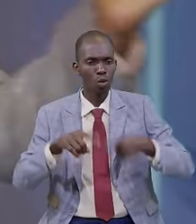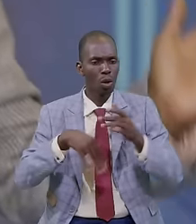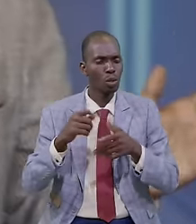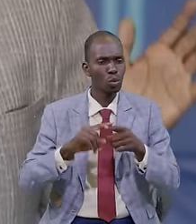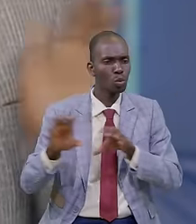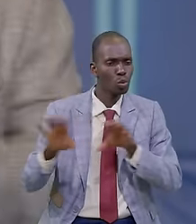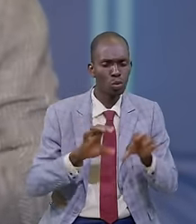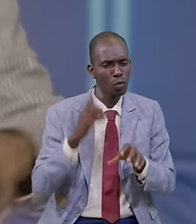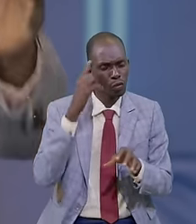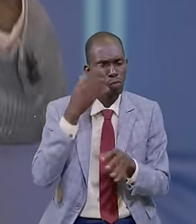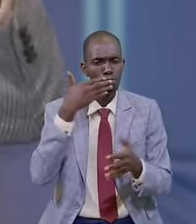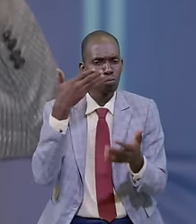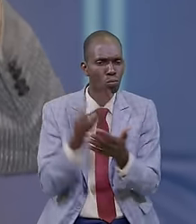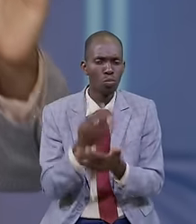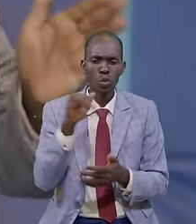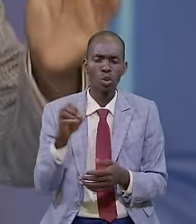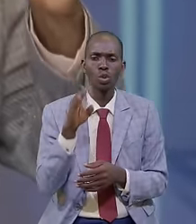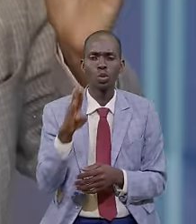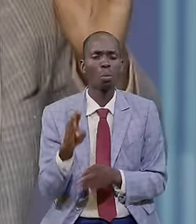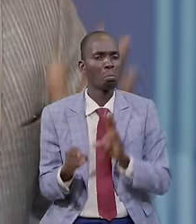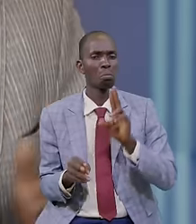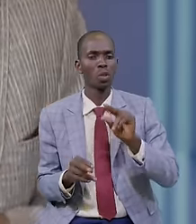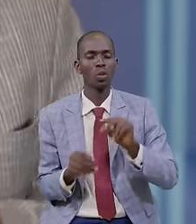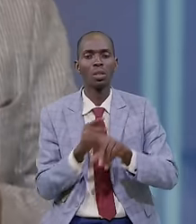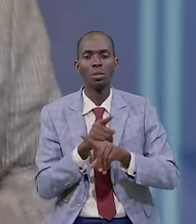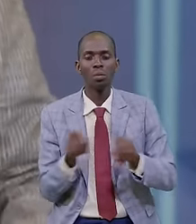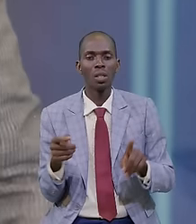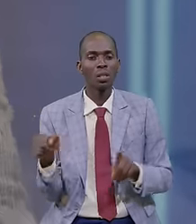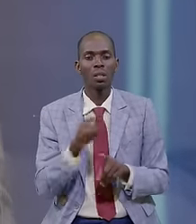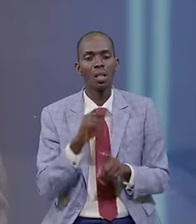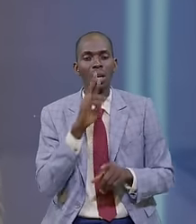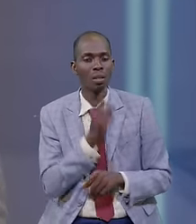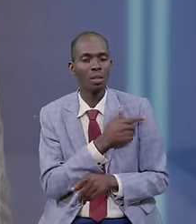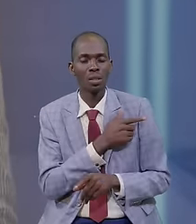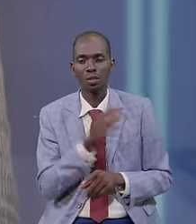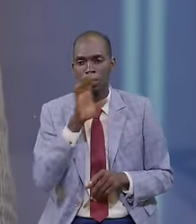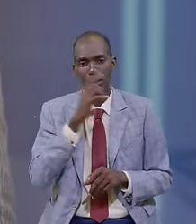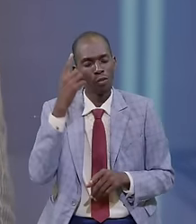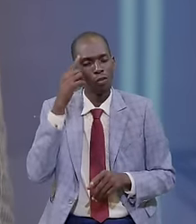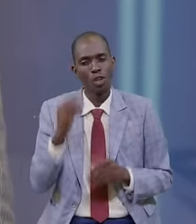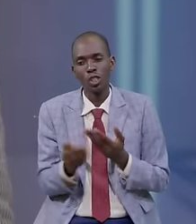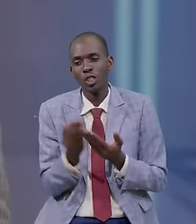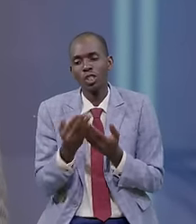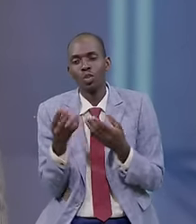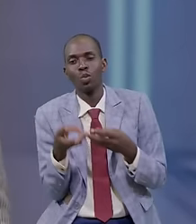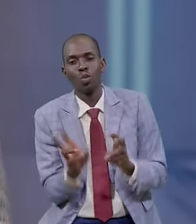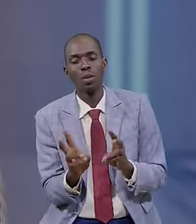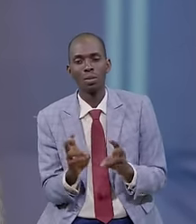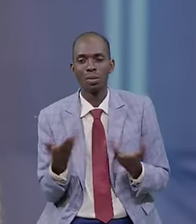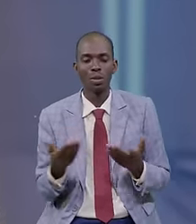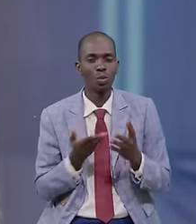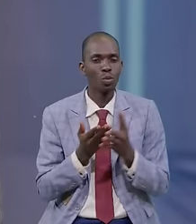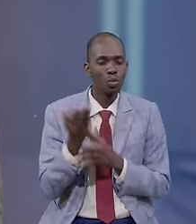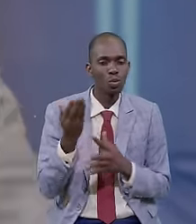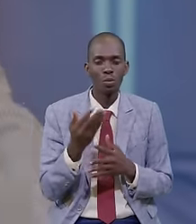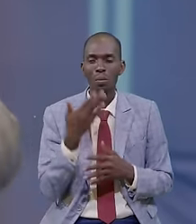want to deal with them, can do and get money and survive. But Ruth said, no, it will